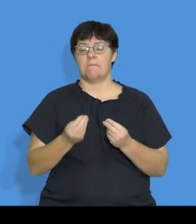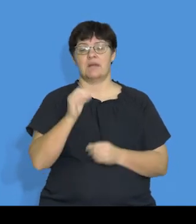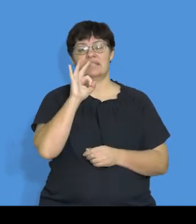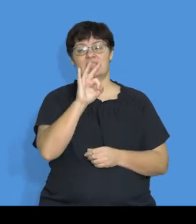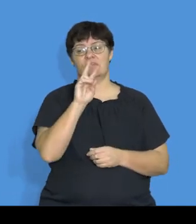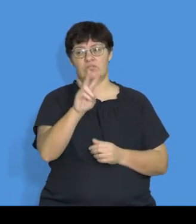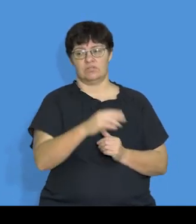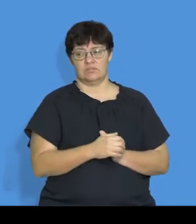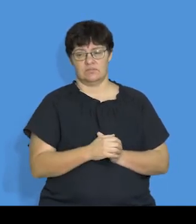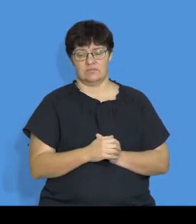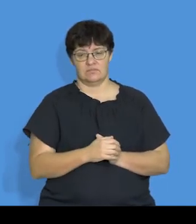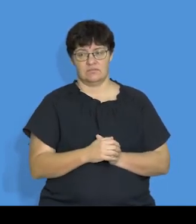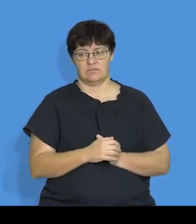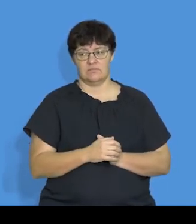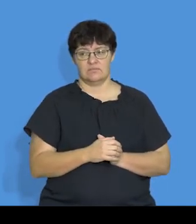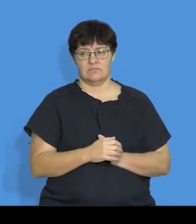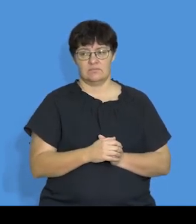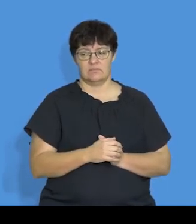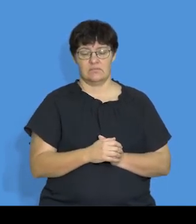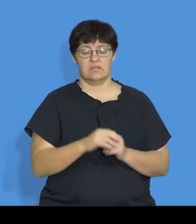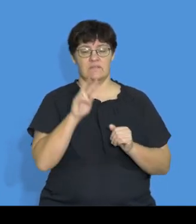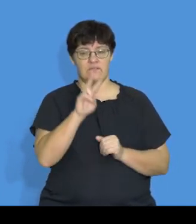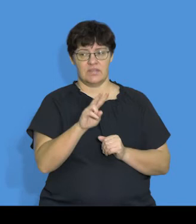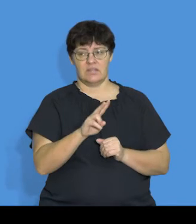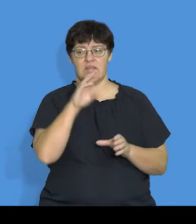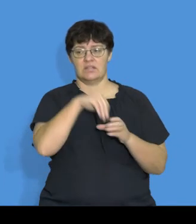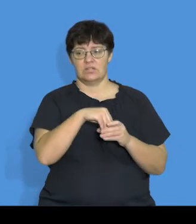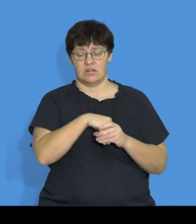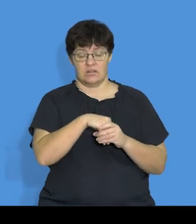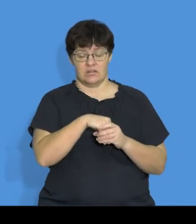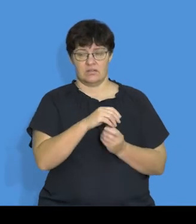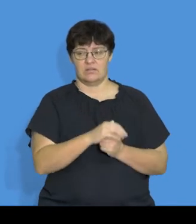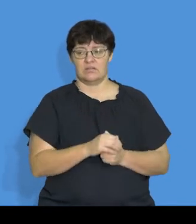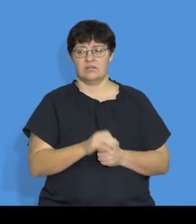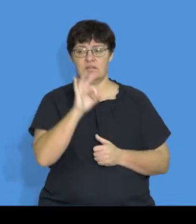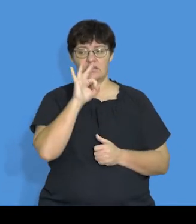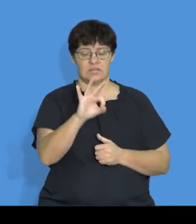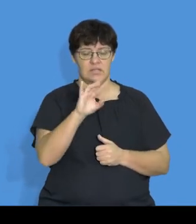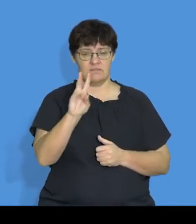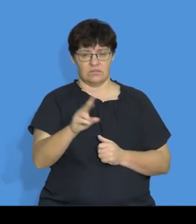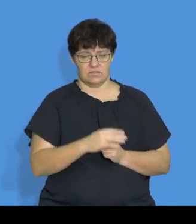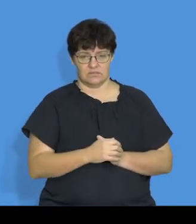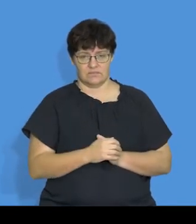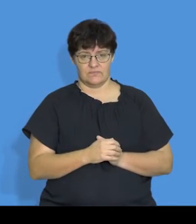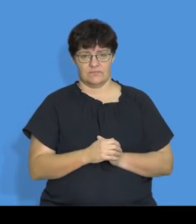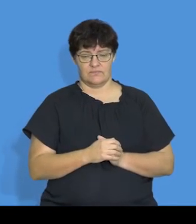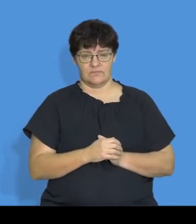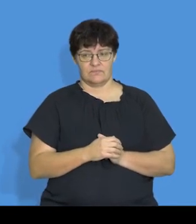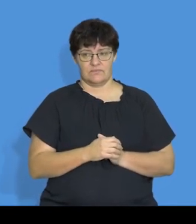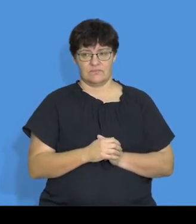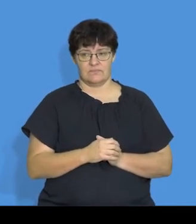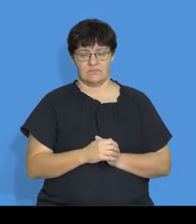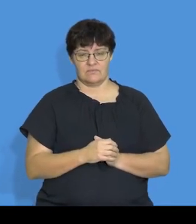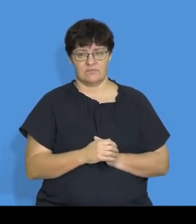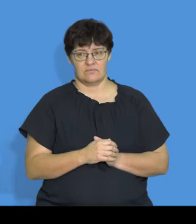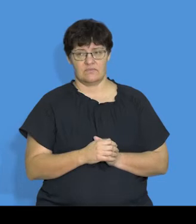volts of 3 volts. Okay, so our V internal in this case is equals to 3 volts, right? Okay, and then